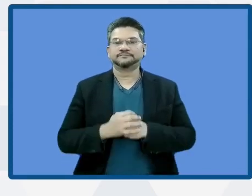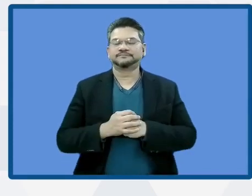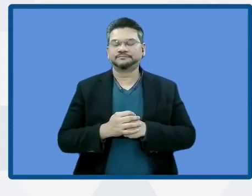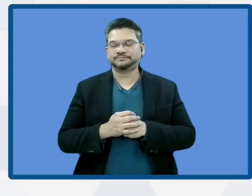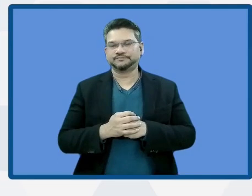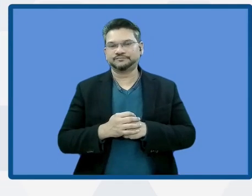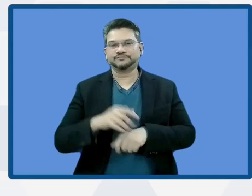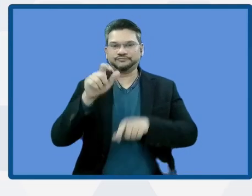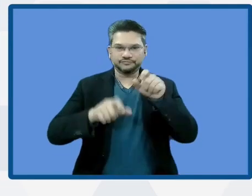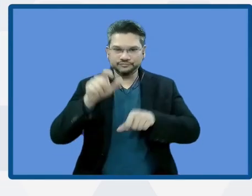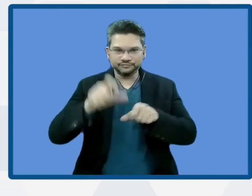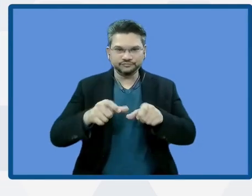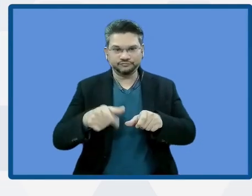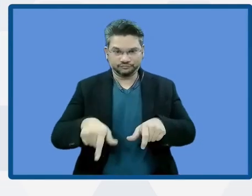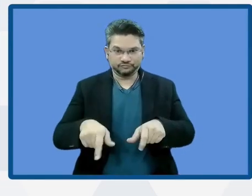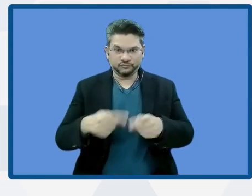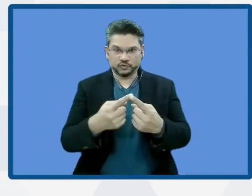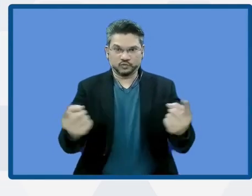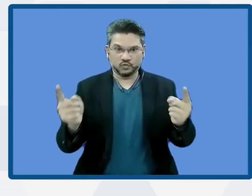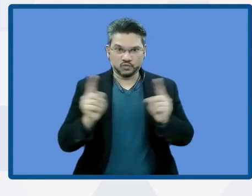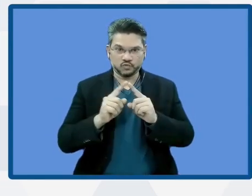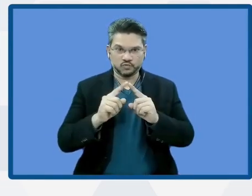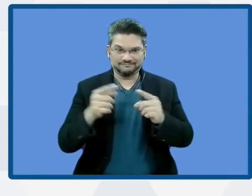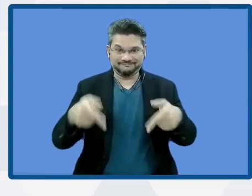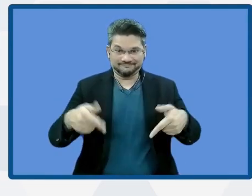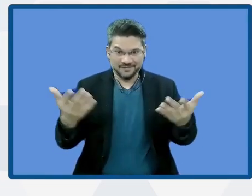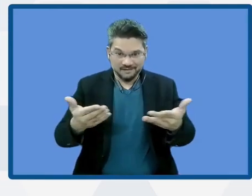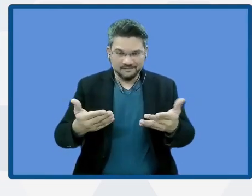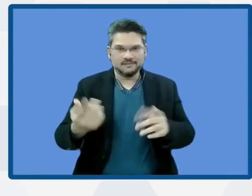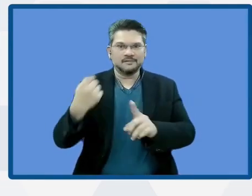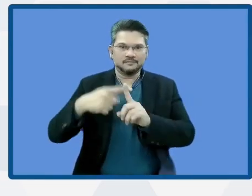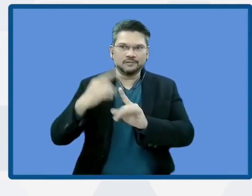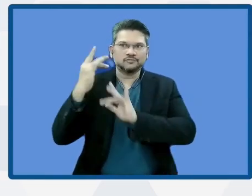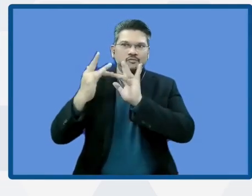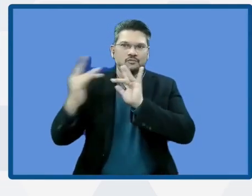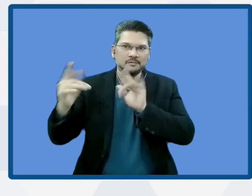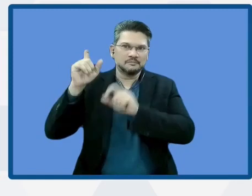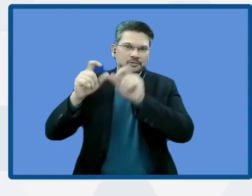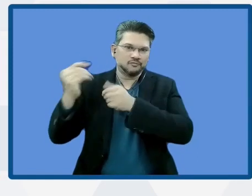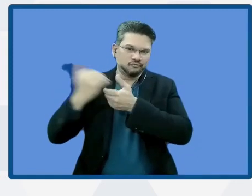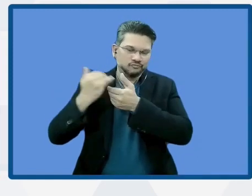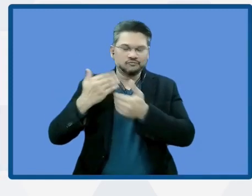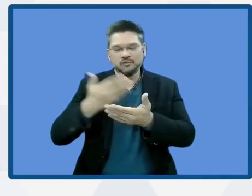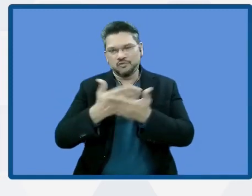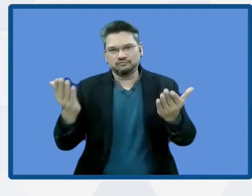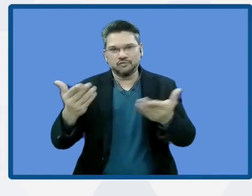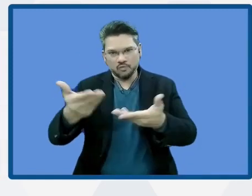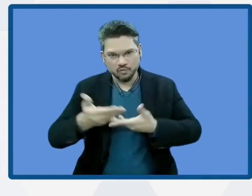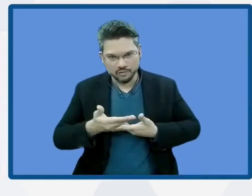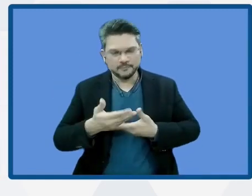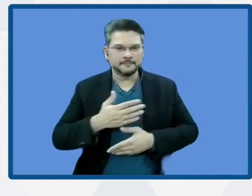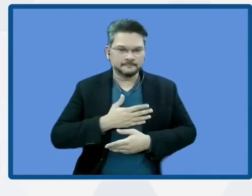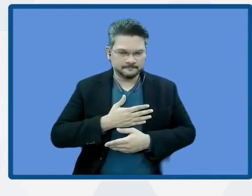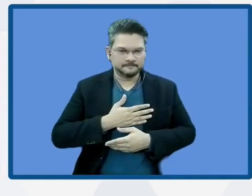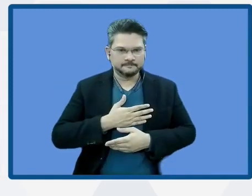have joined us remotely, it is my honor as Deputy Director of COSUDE